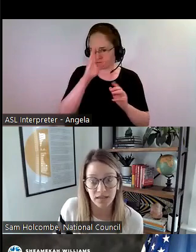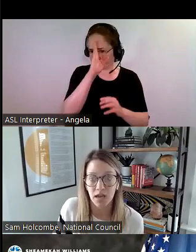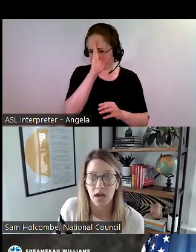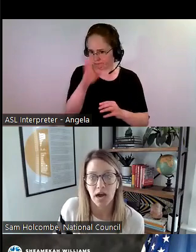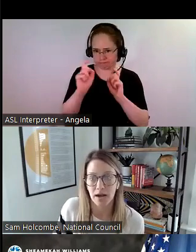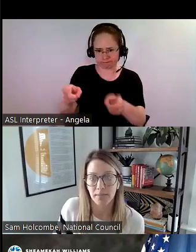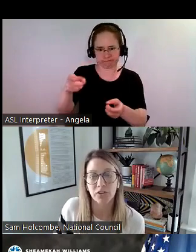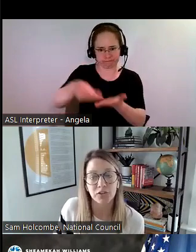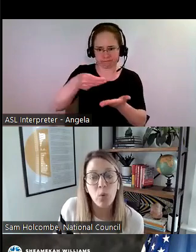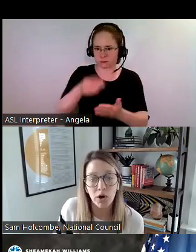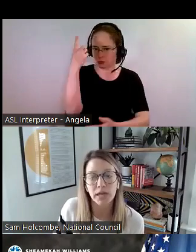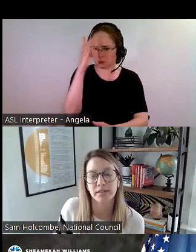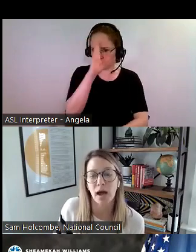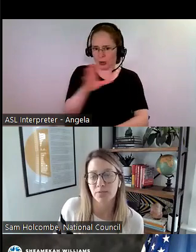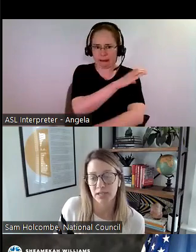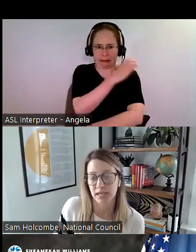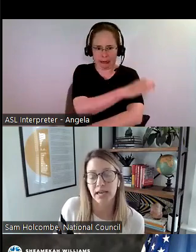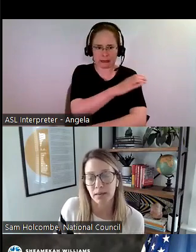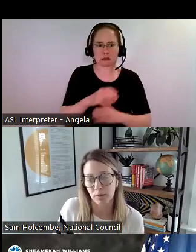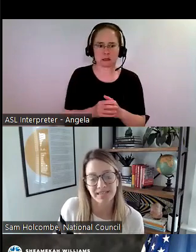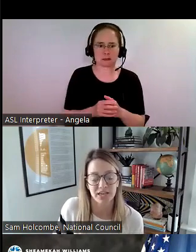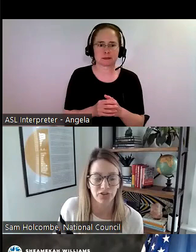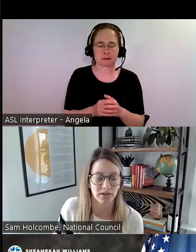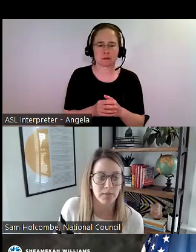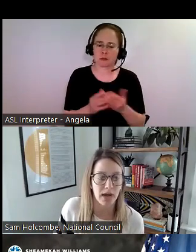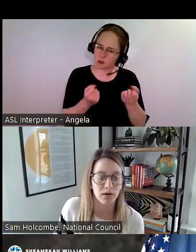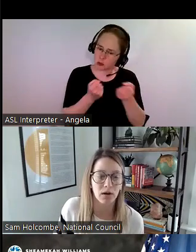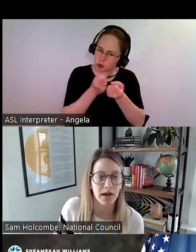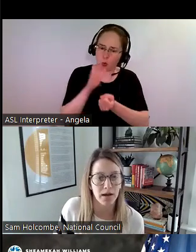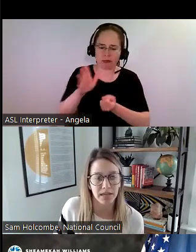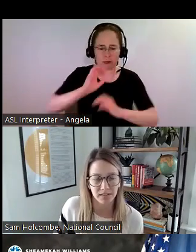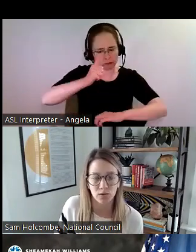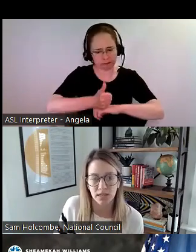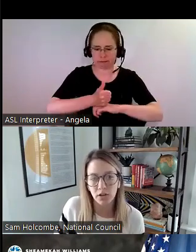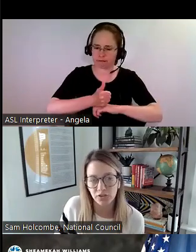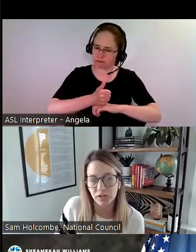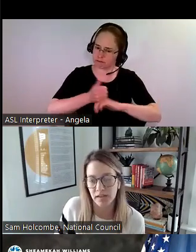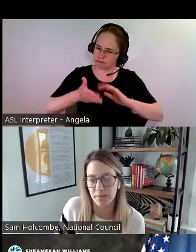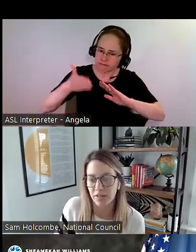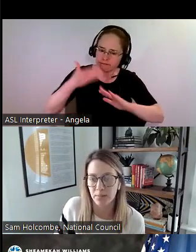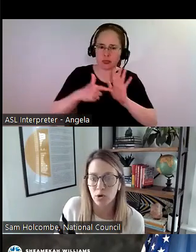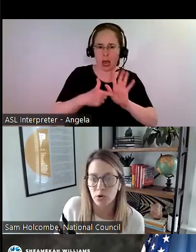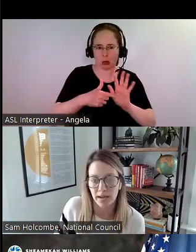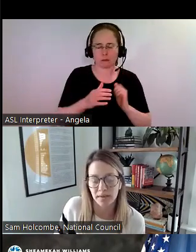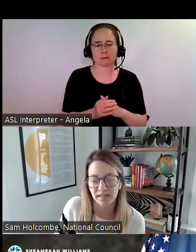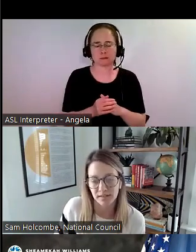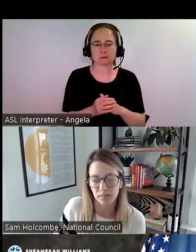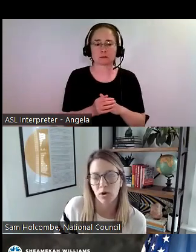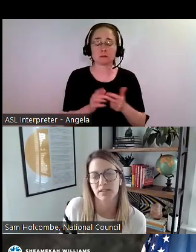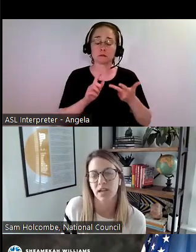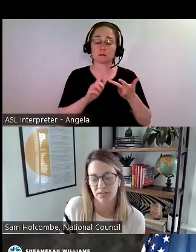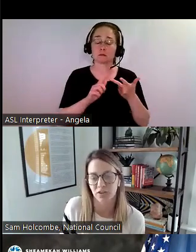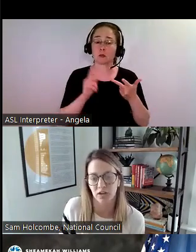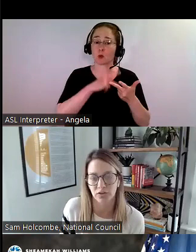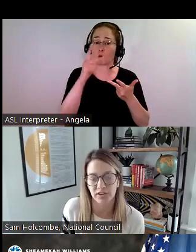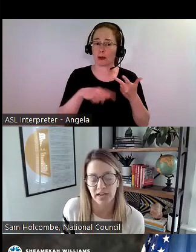clinics to support adoption and implementation of the model. And so what I'd largely say about that program is